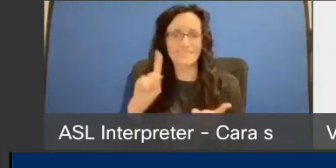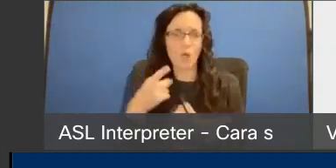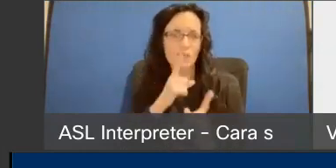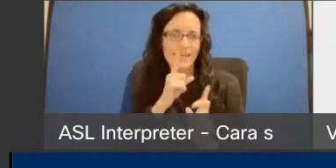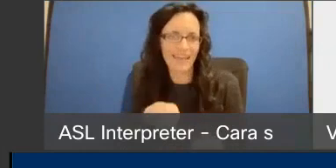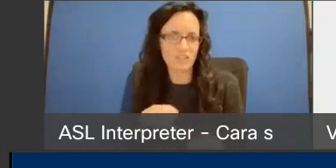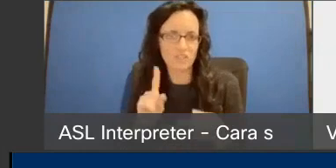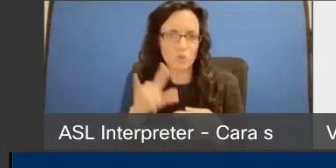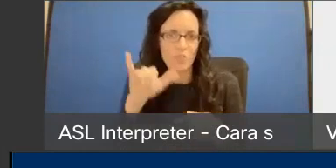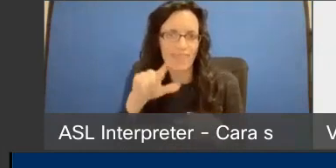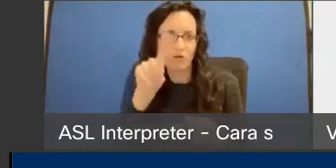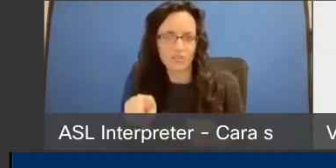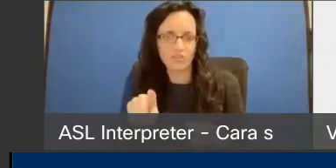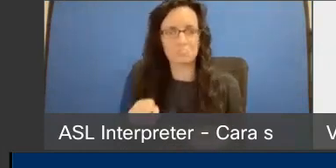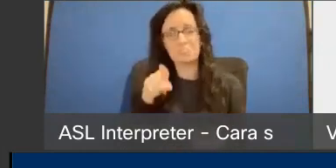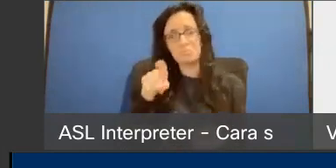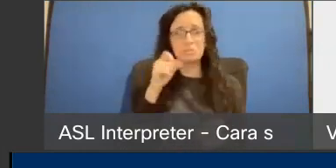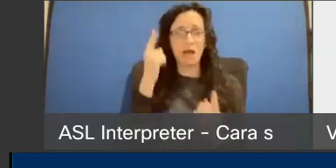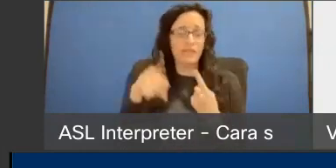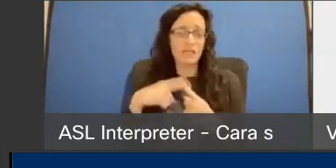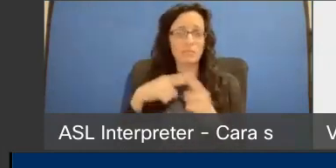killing yourself, are you?